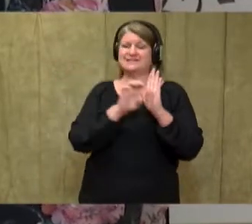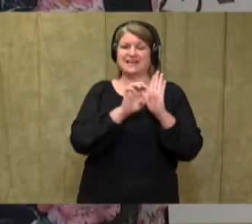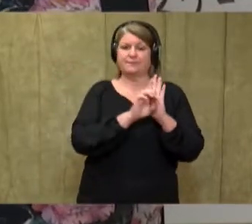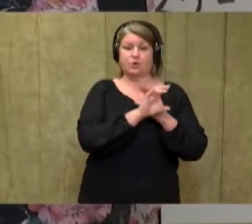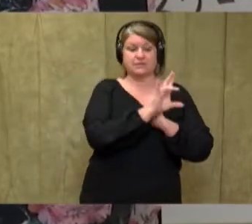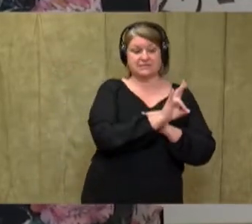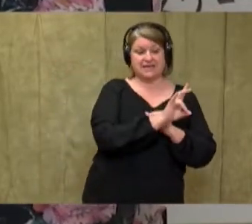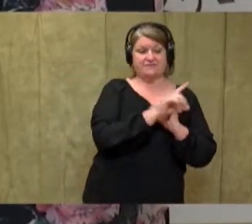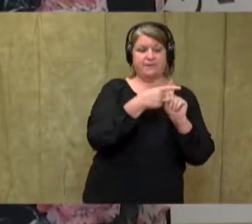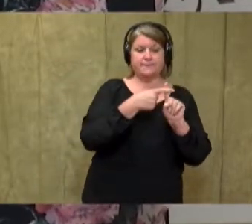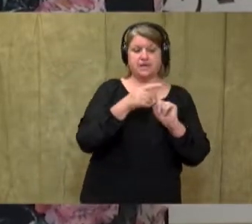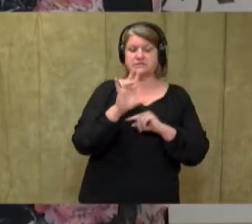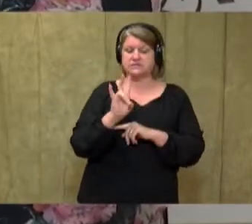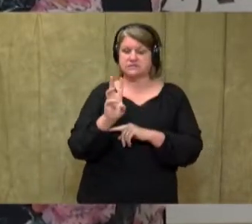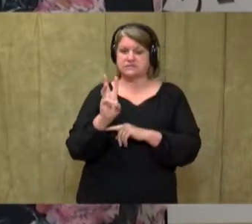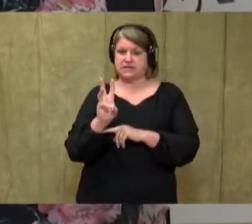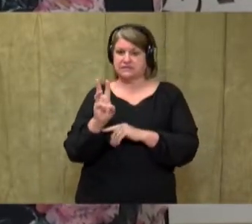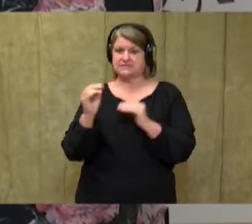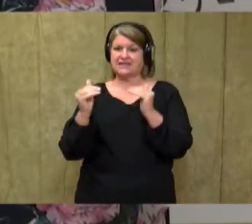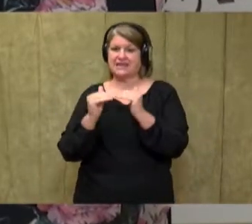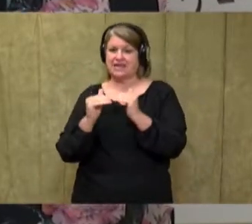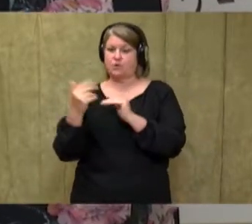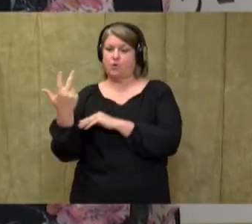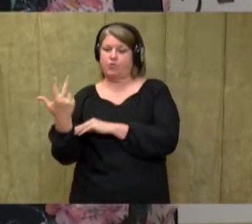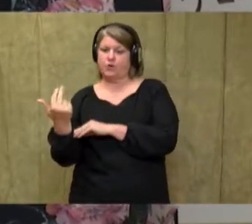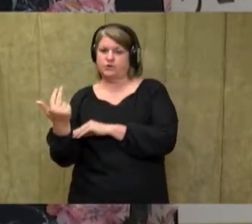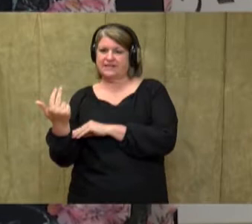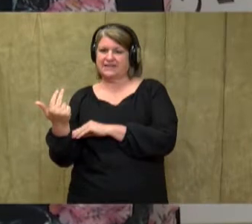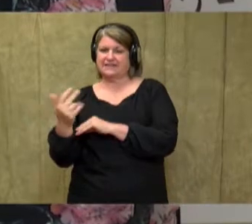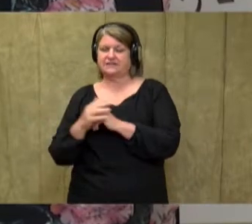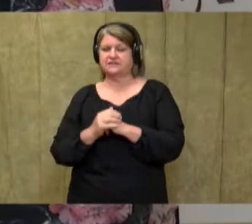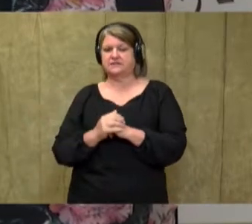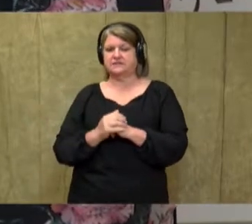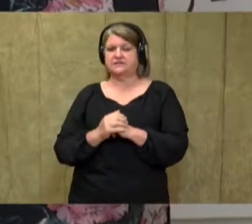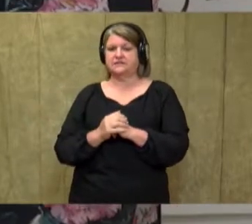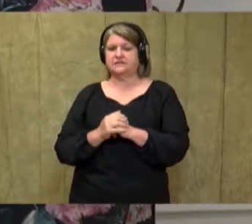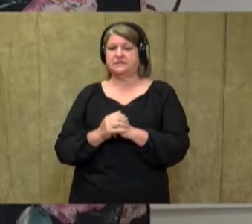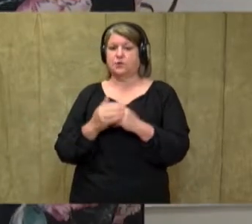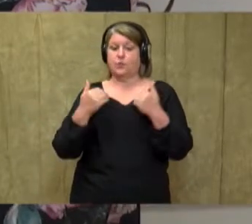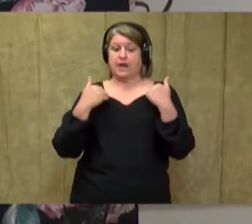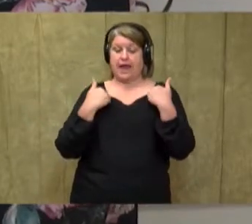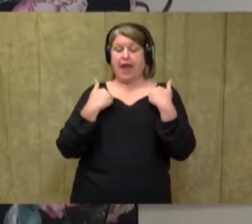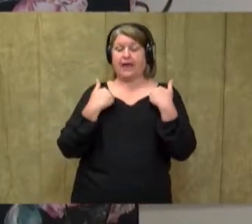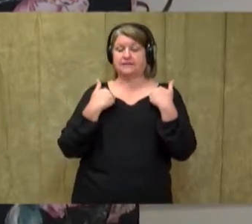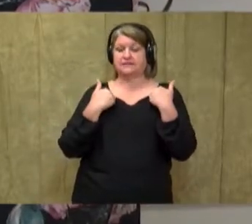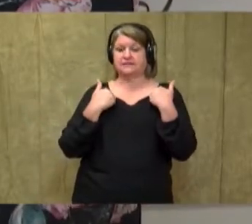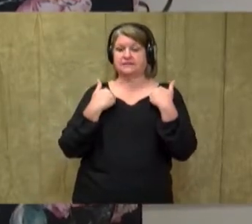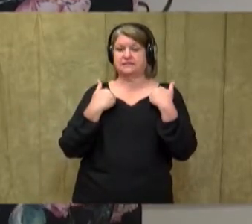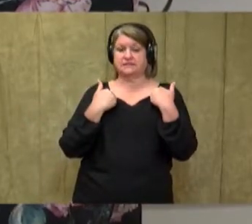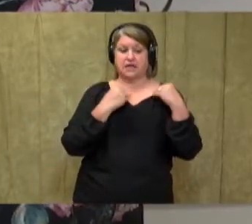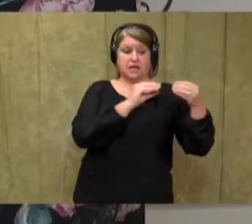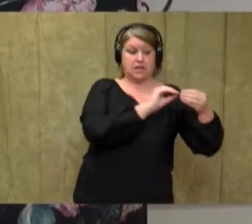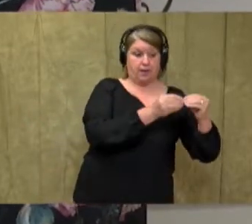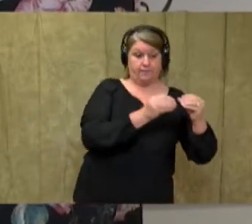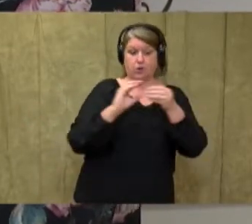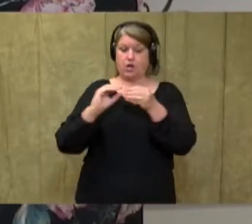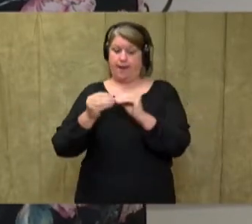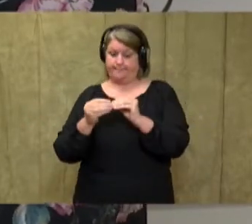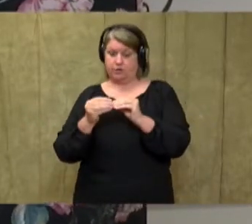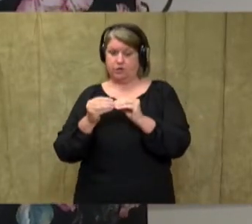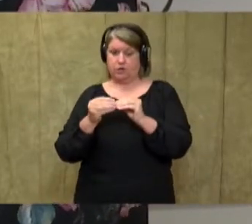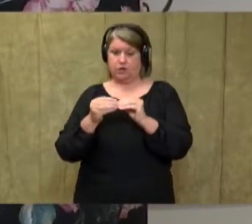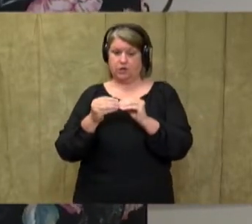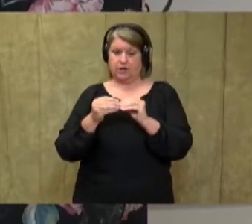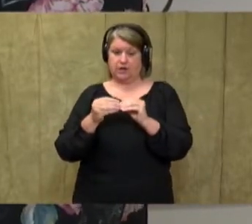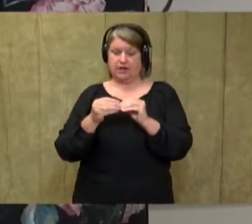7 plus 6 equals 13. We had two numbers